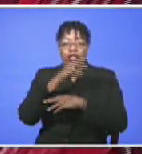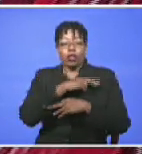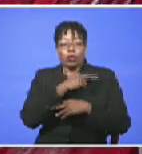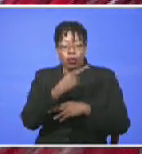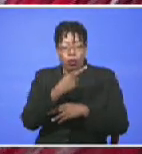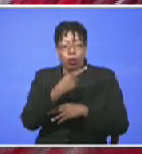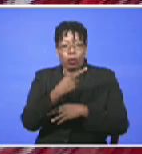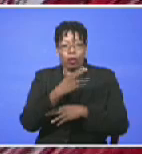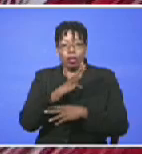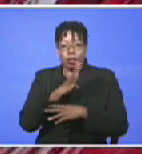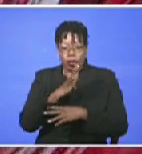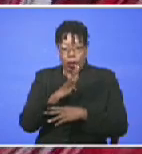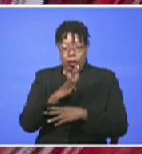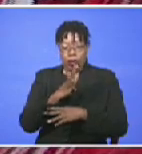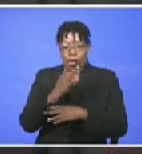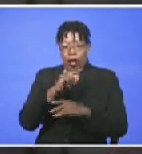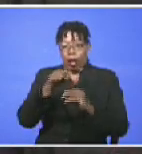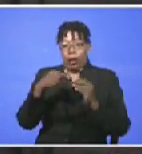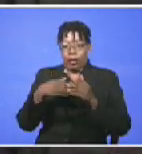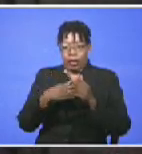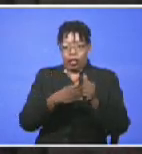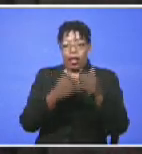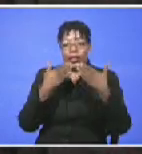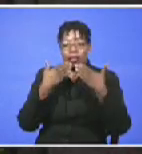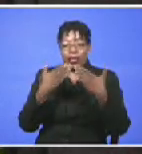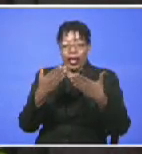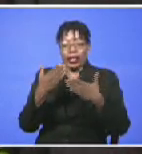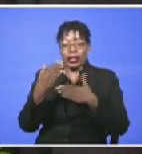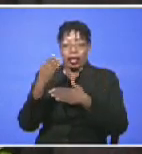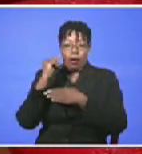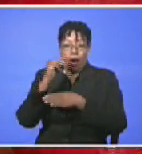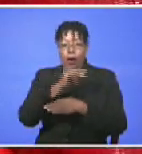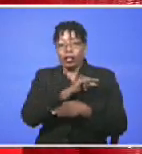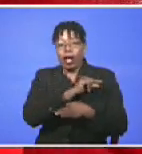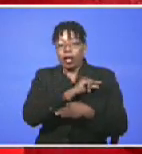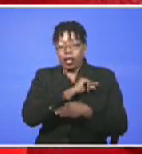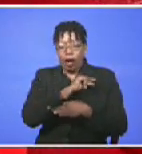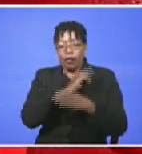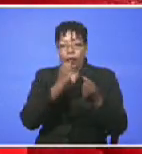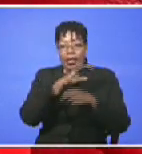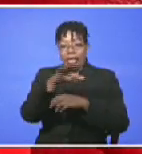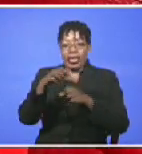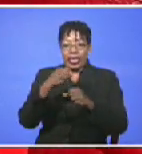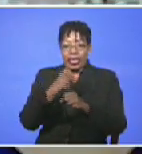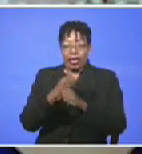addressed the importance of youth leadership while thanking Garraway for her many years of dedication.